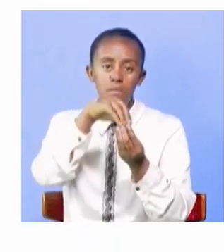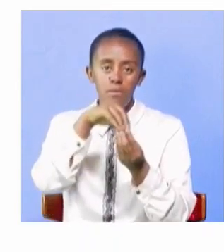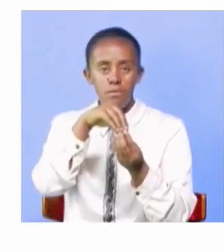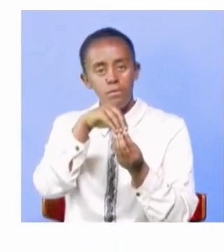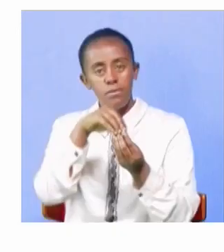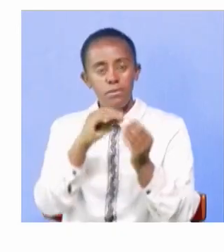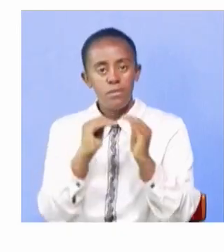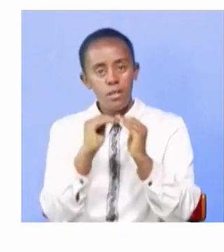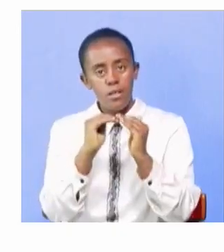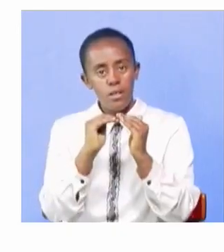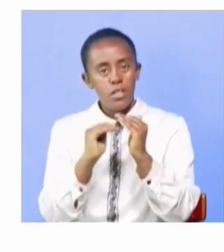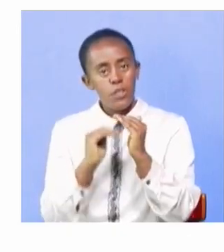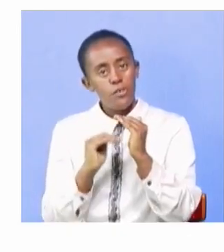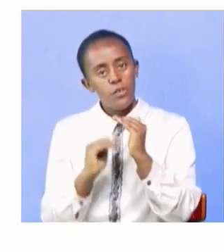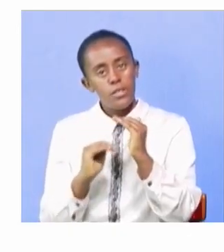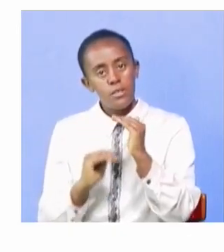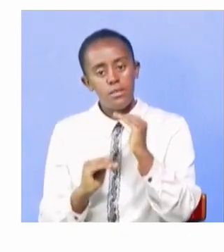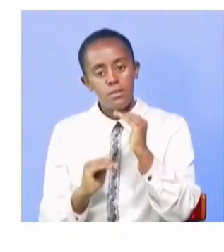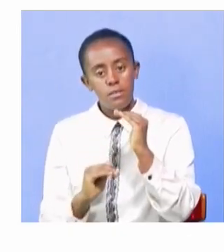decrease.